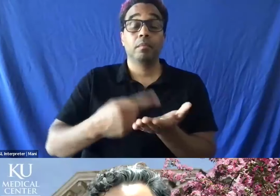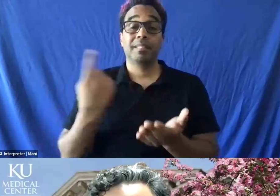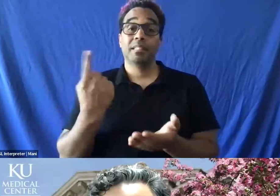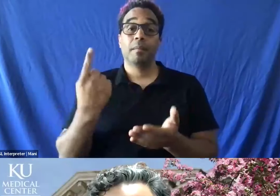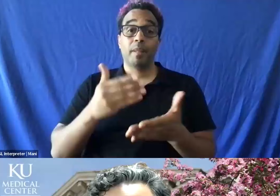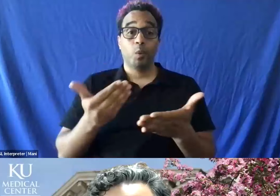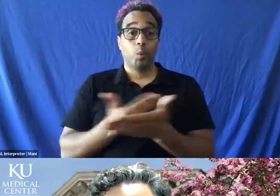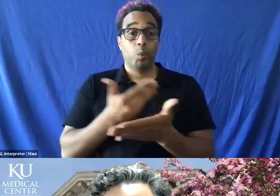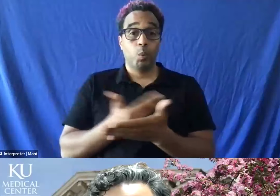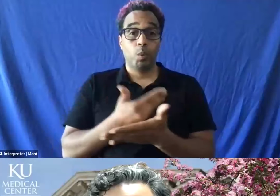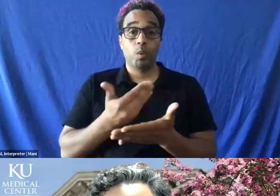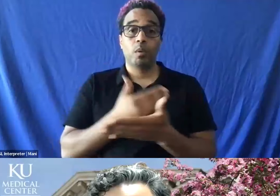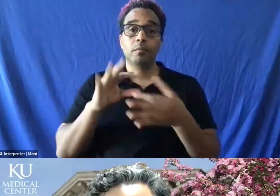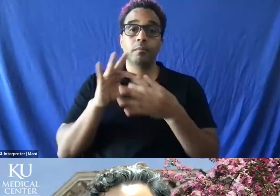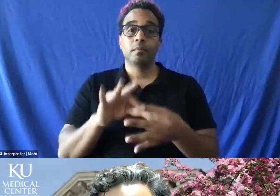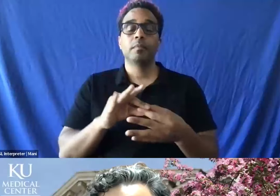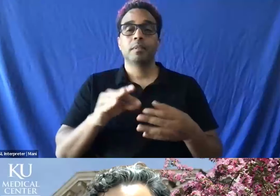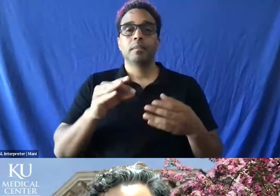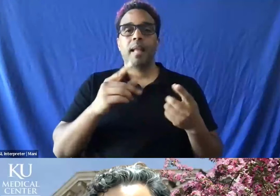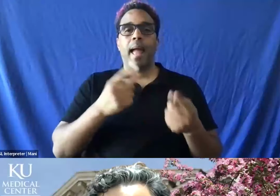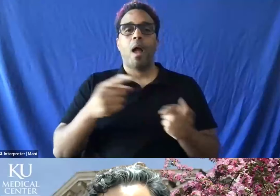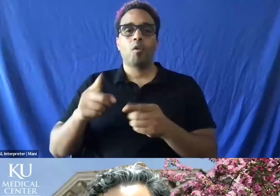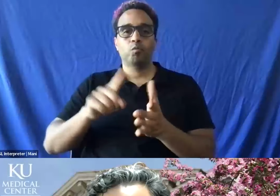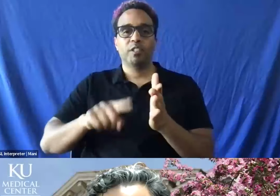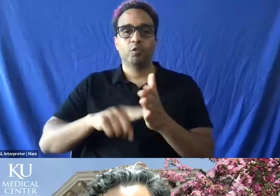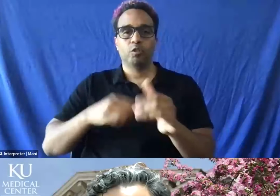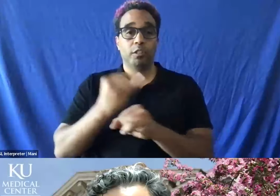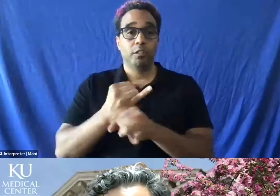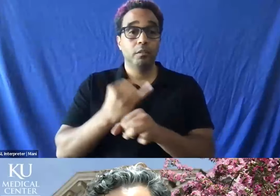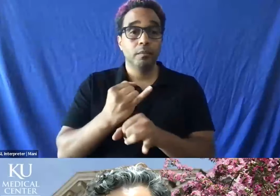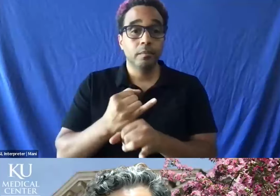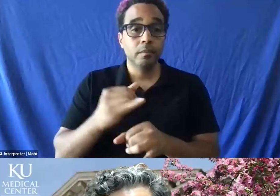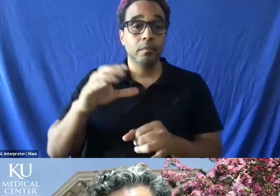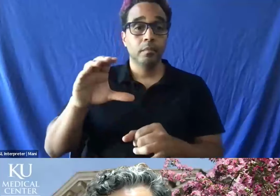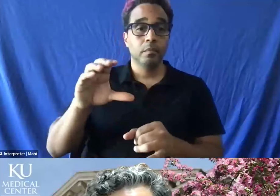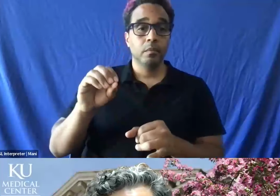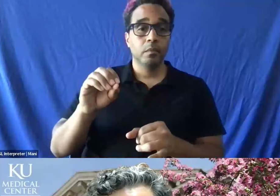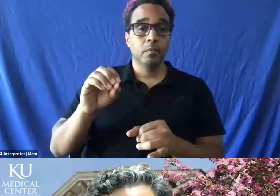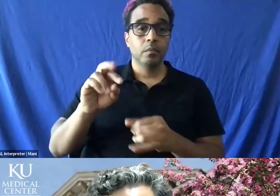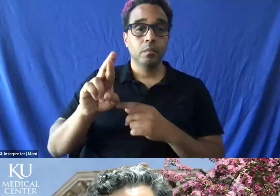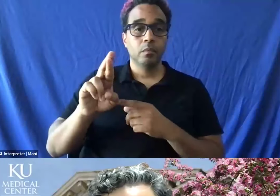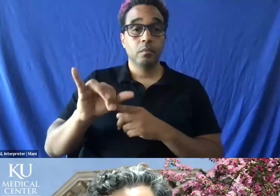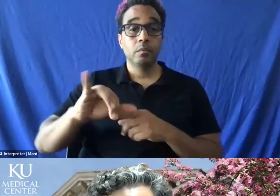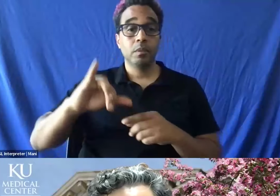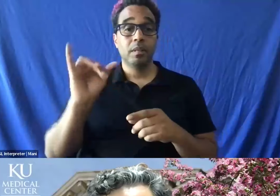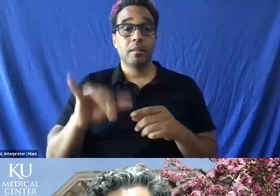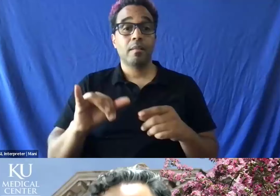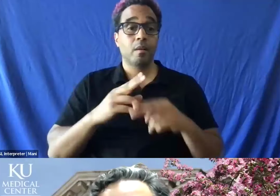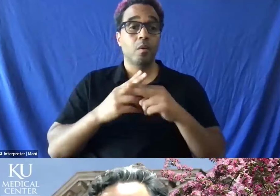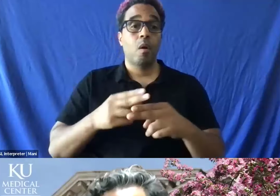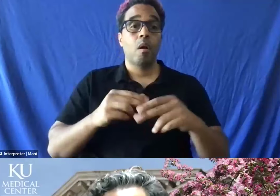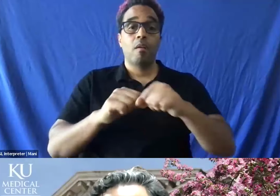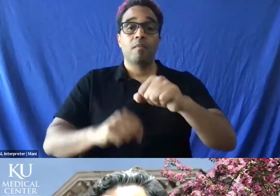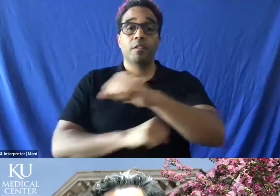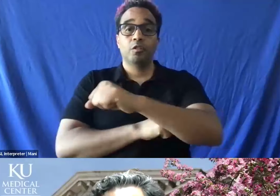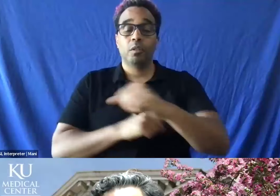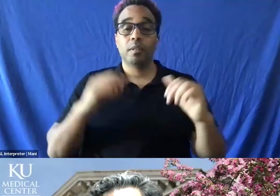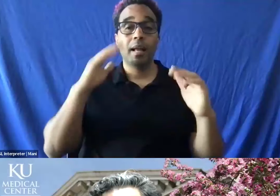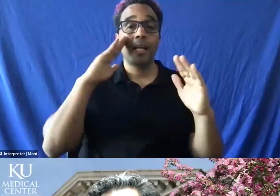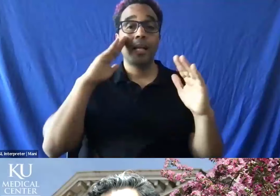Patient-Centered Outcomes Research Institute, PCORI, which is what they're calling the foundational expectations of partnerships. And it's